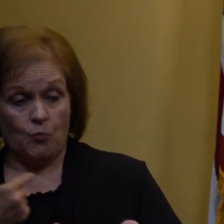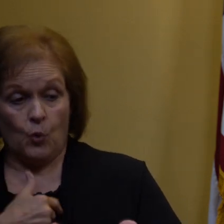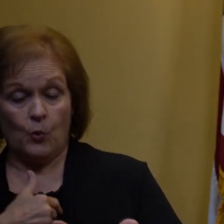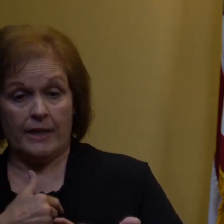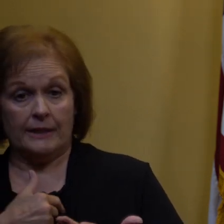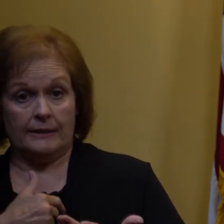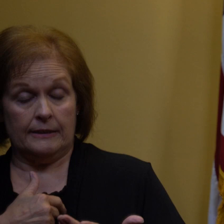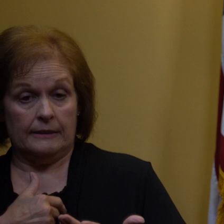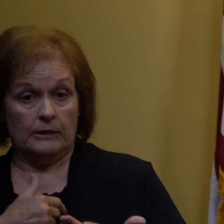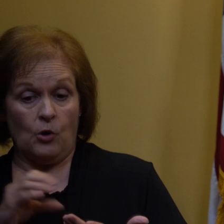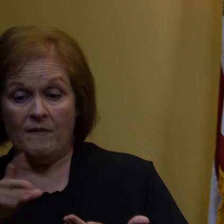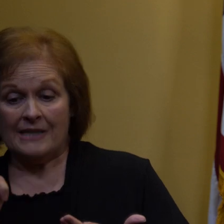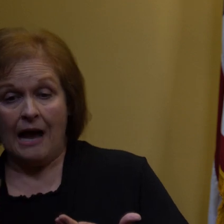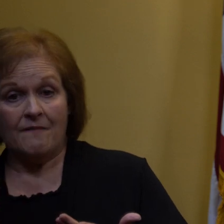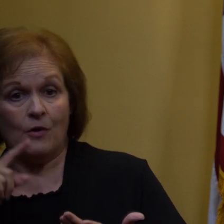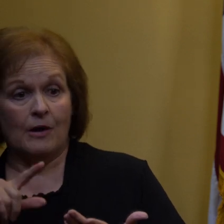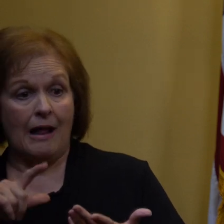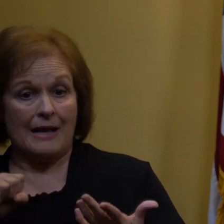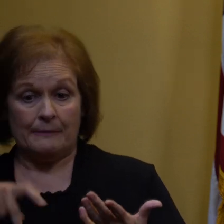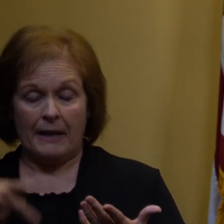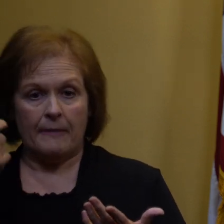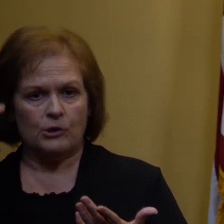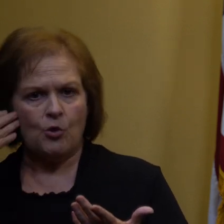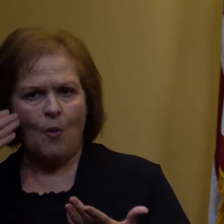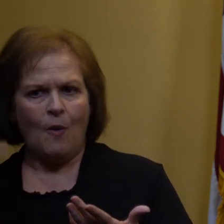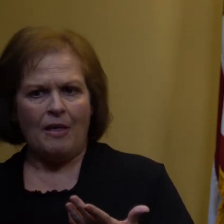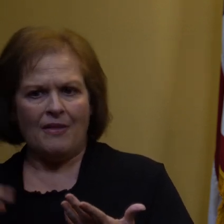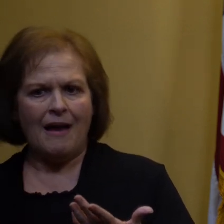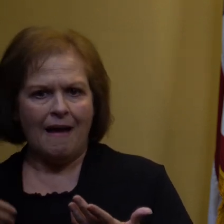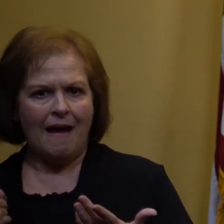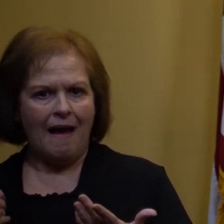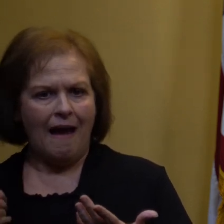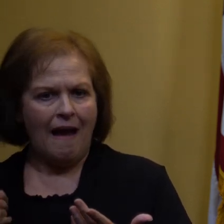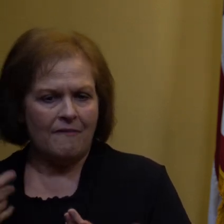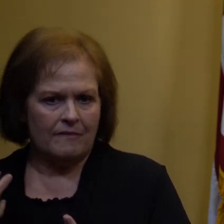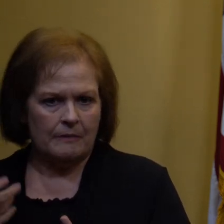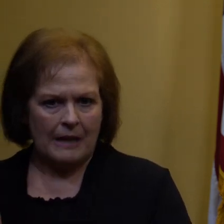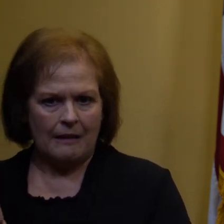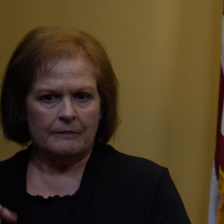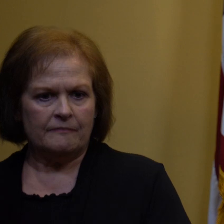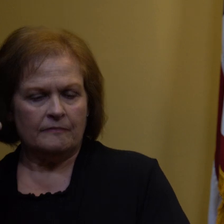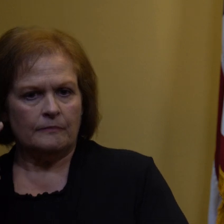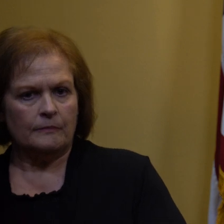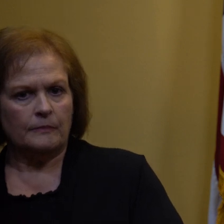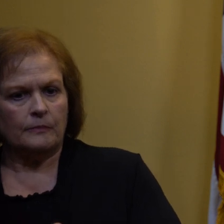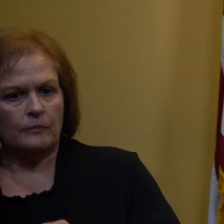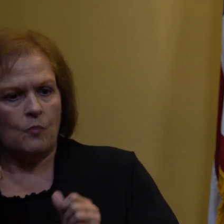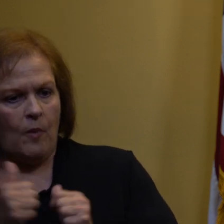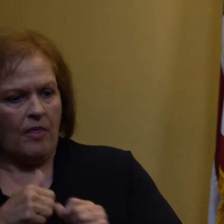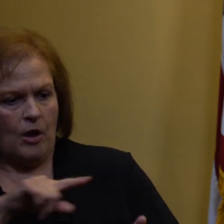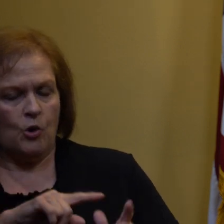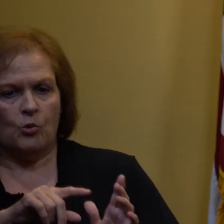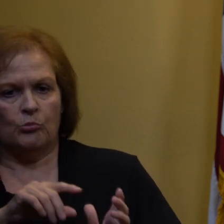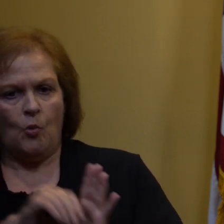at overtime for LSP as well? Because we know that we have it in place for the New Orleans Police Department.